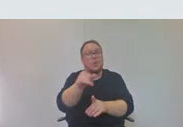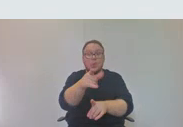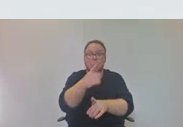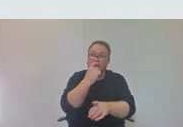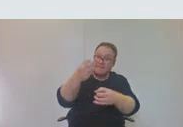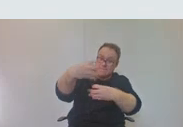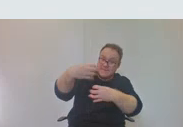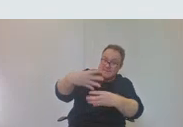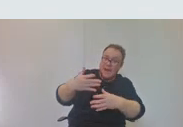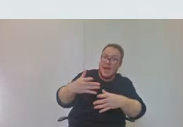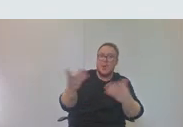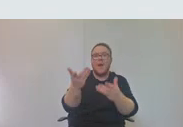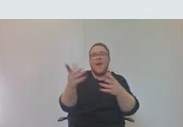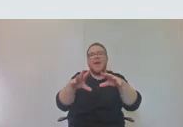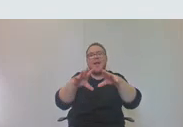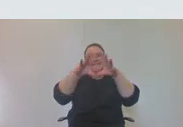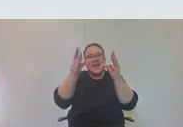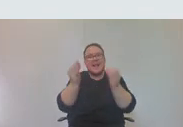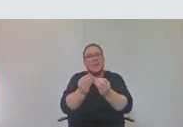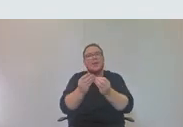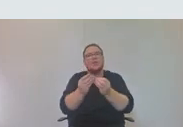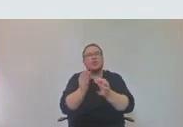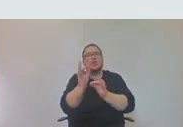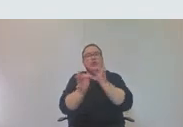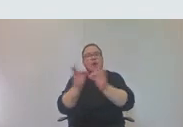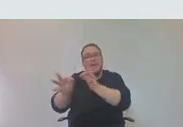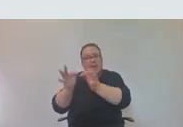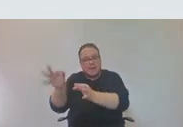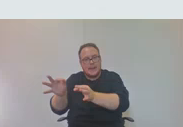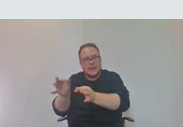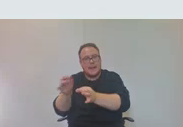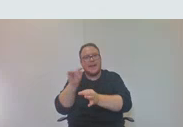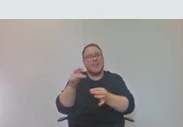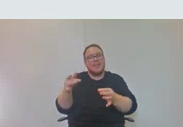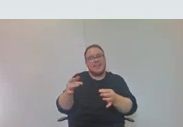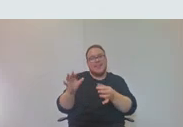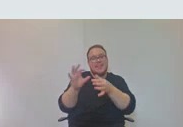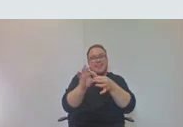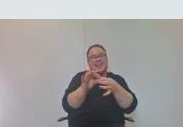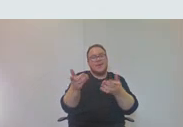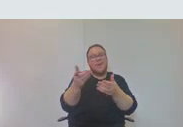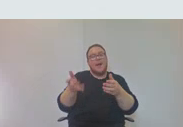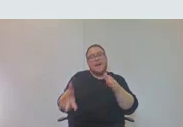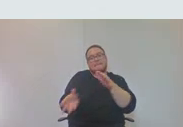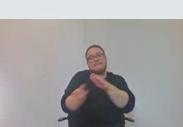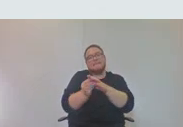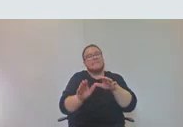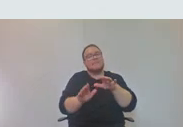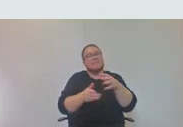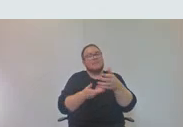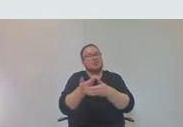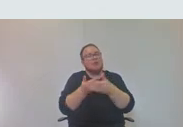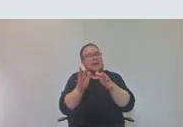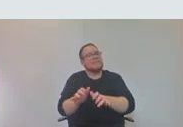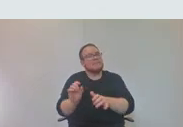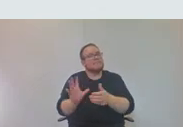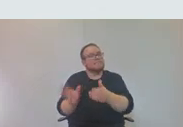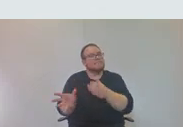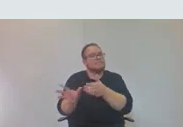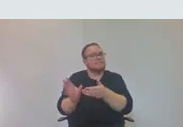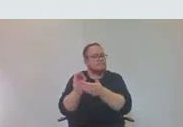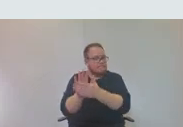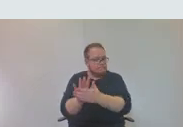evaluation survey, which is now, the link is now in the chat that Tanisha's put in there. And for all of